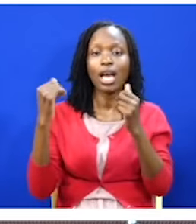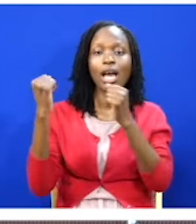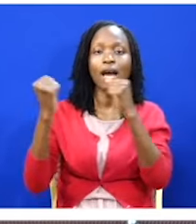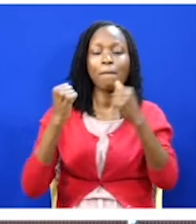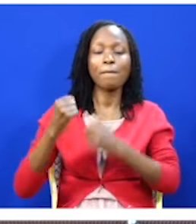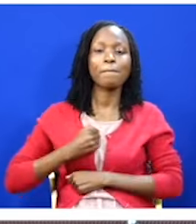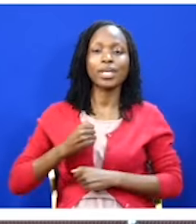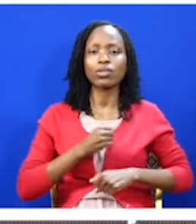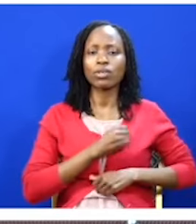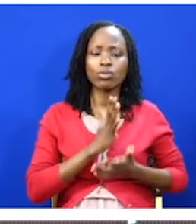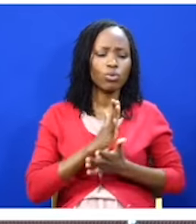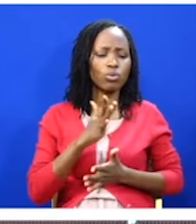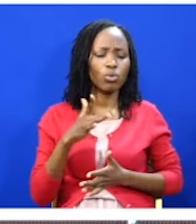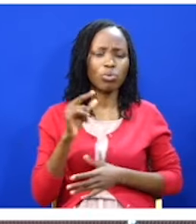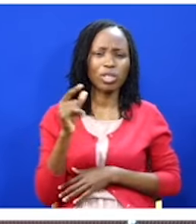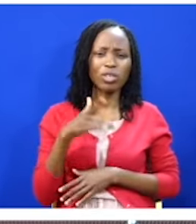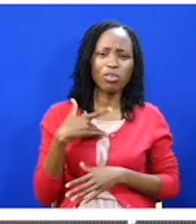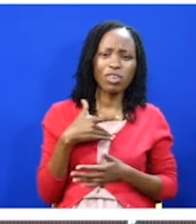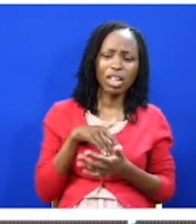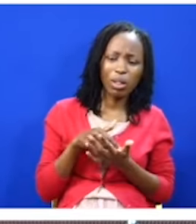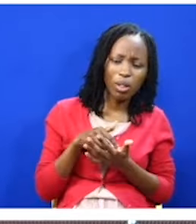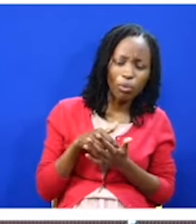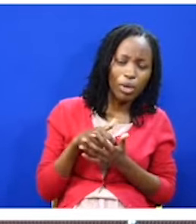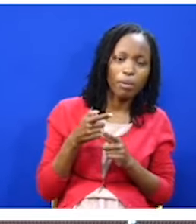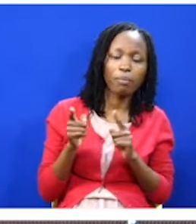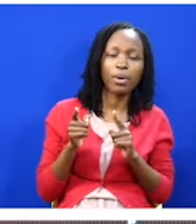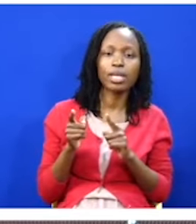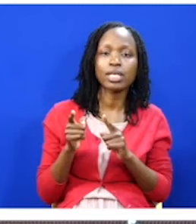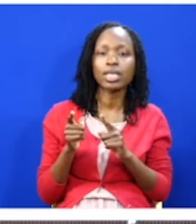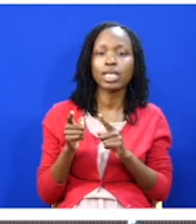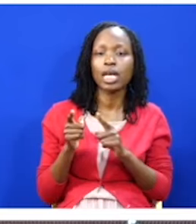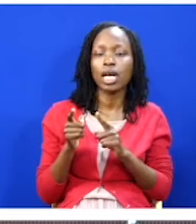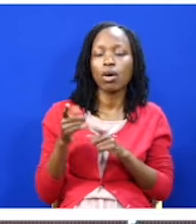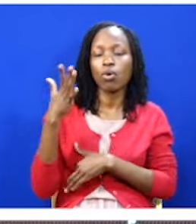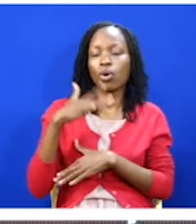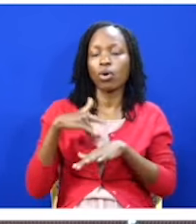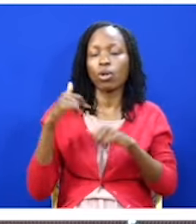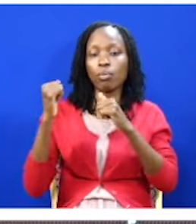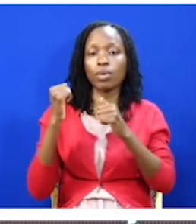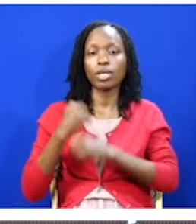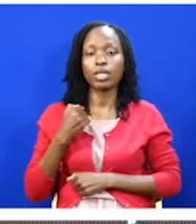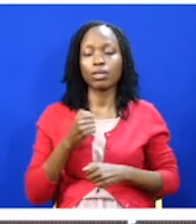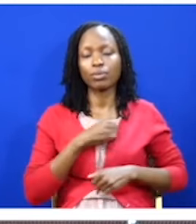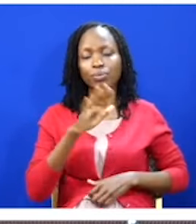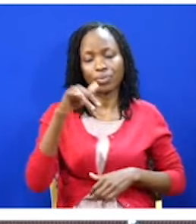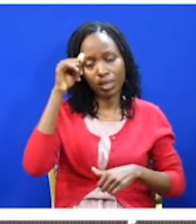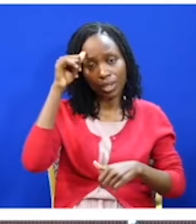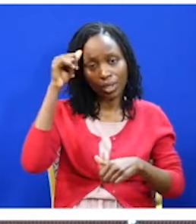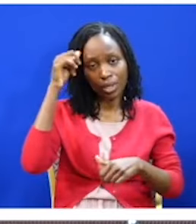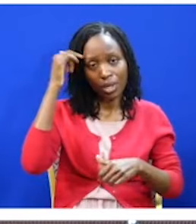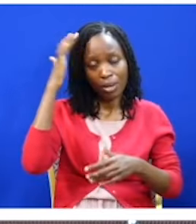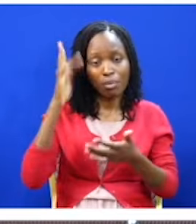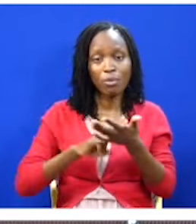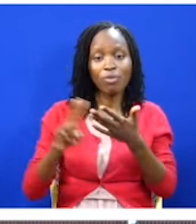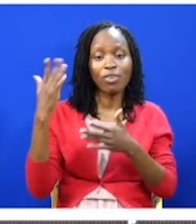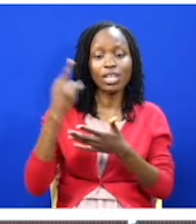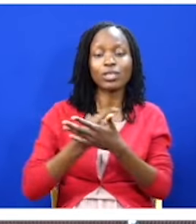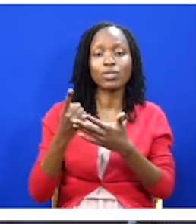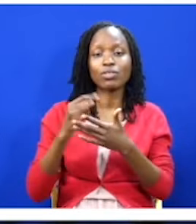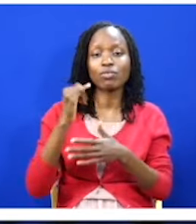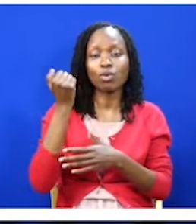weakest in his family. Do you remember the memory verse from last week? That's right, it was from Joshua chapter 1,